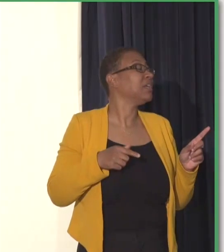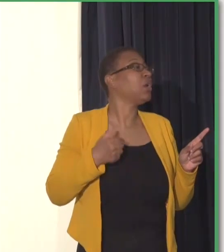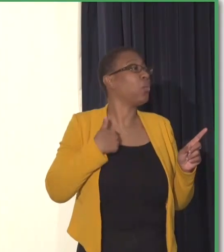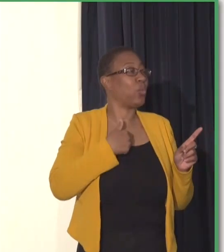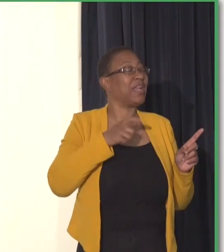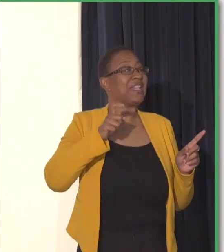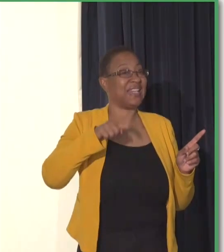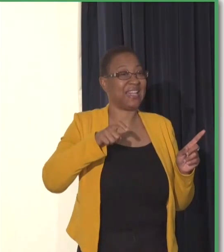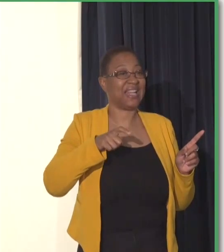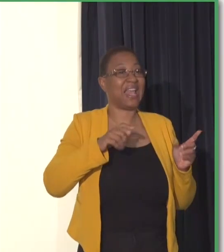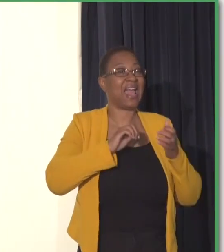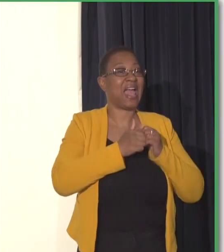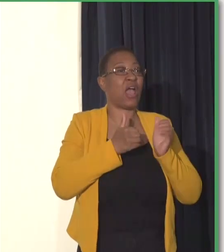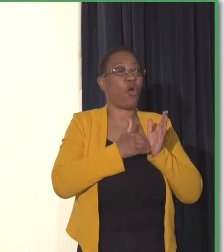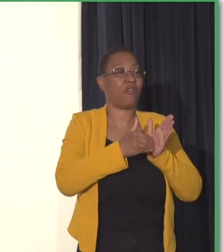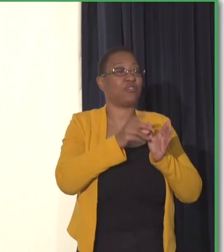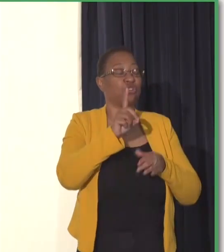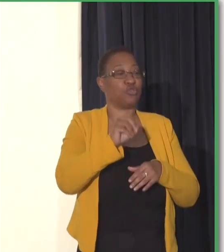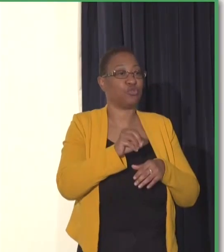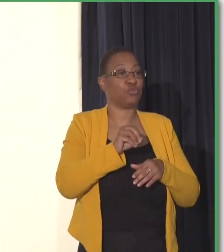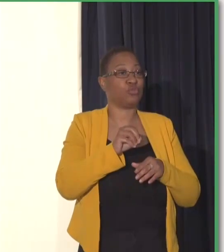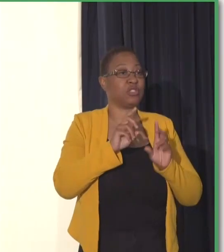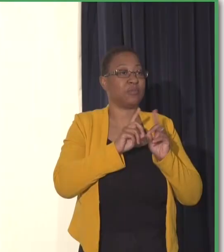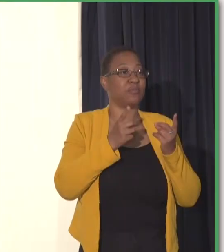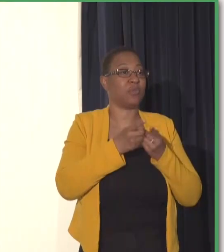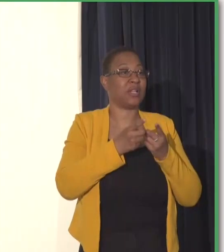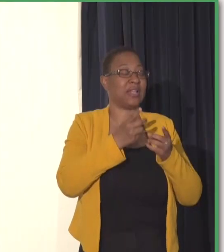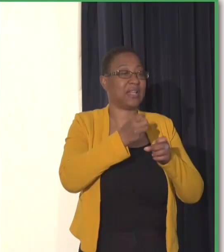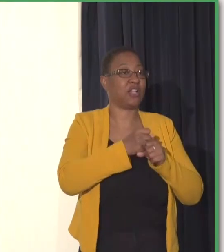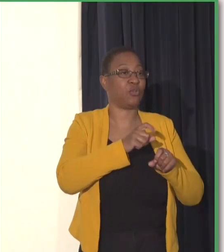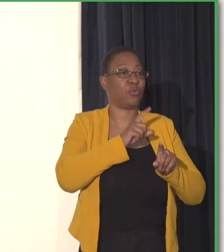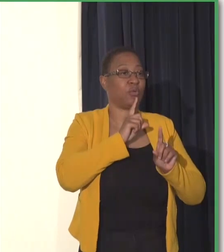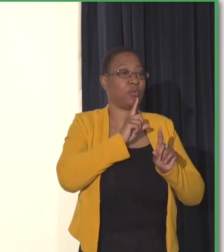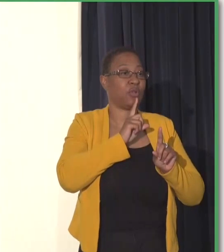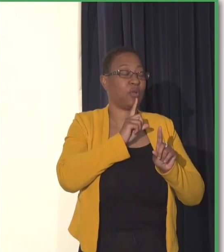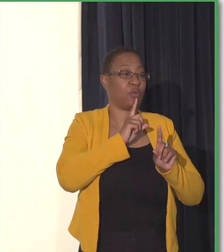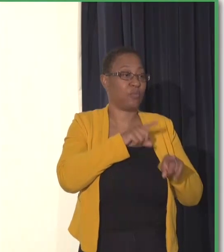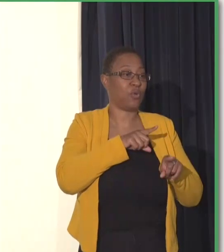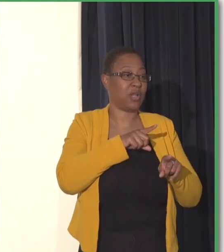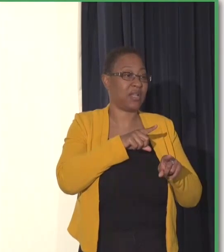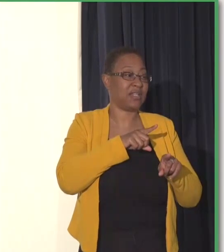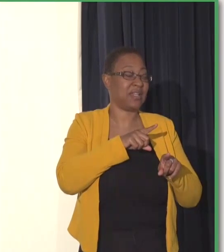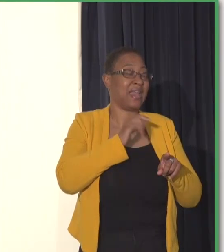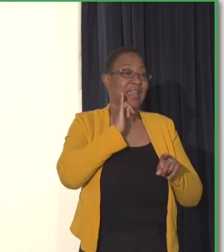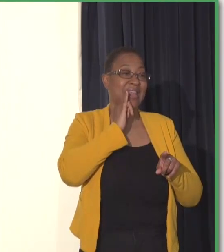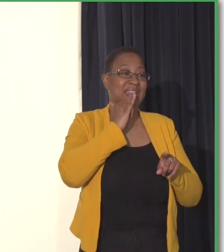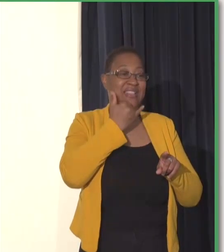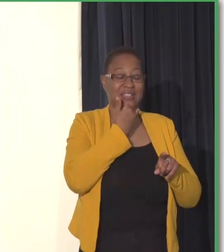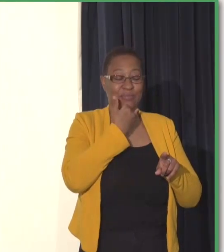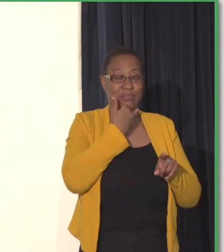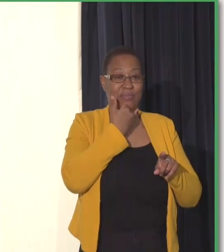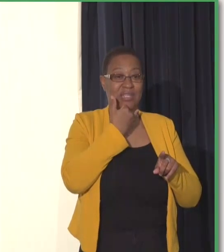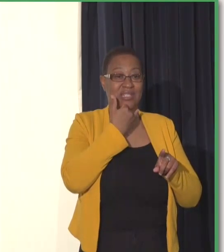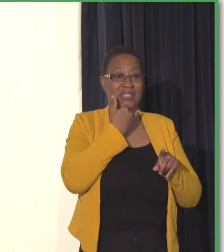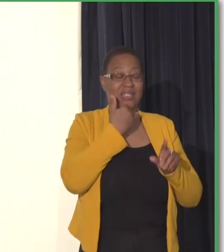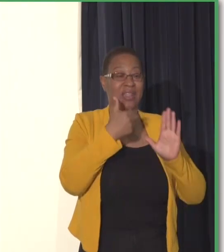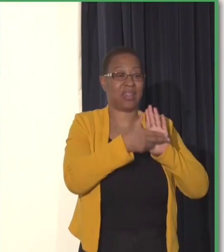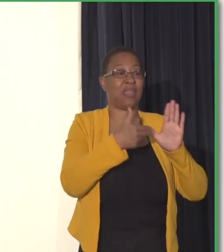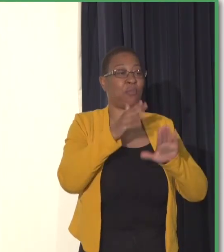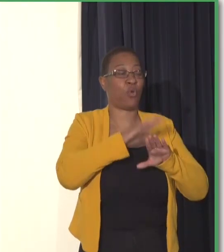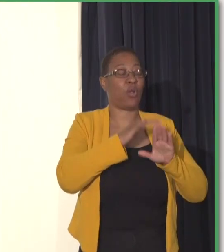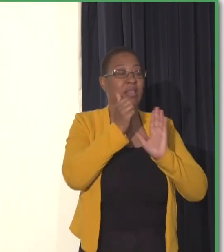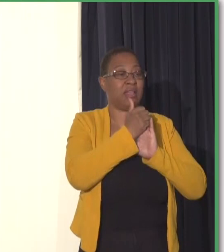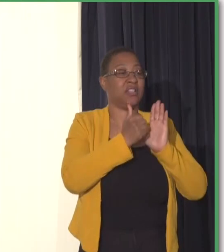need. How often do the department get the report? It's miscategorized on our agenda, and for